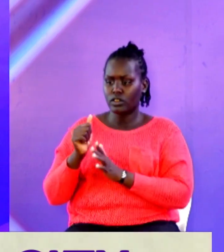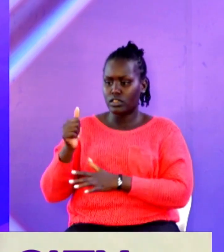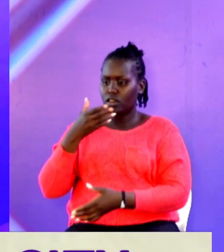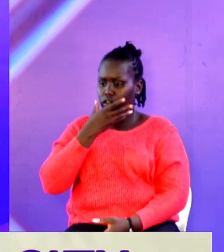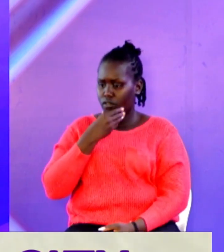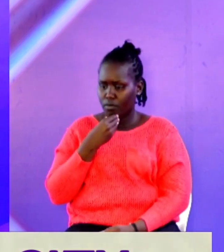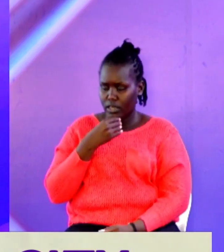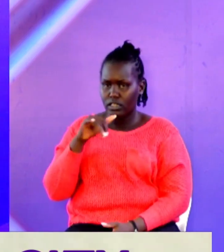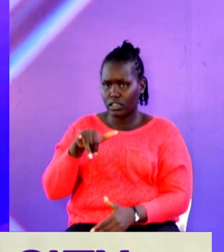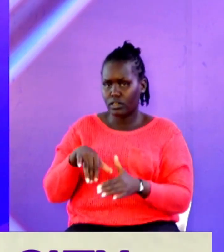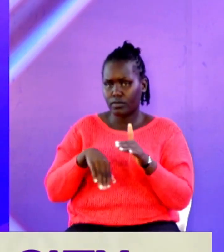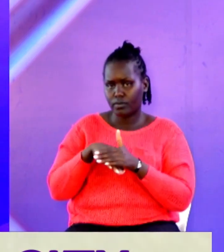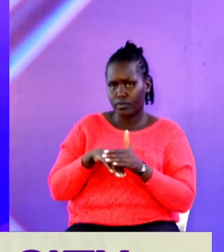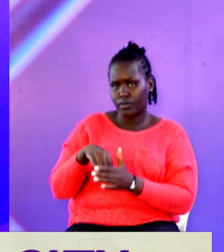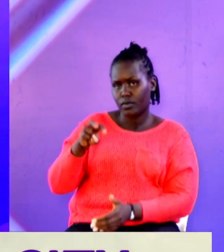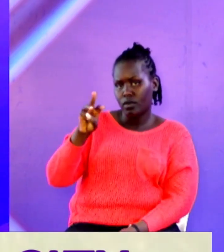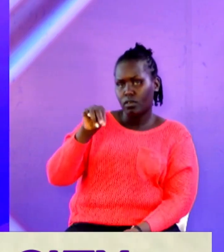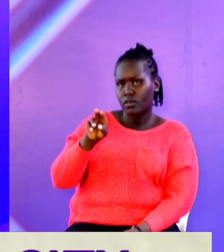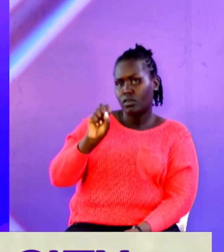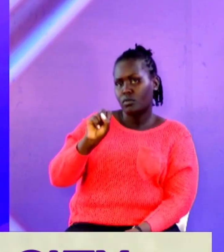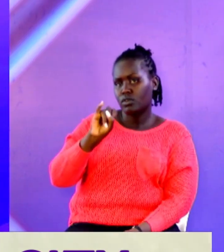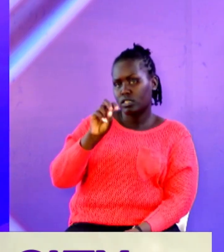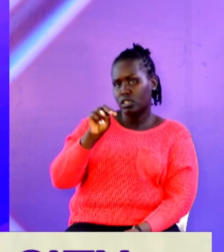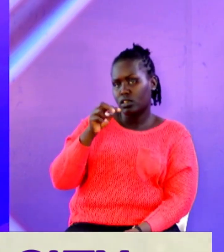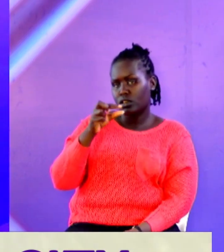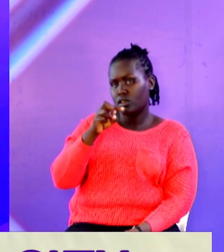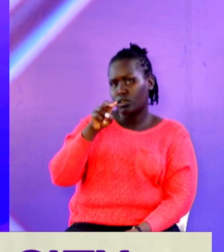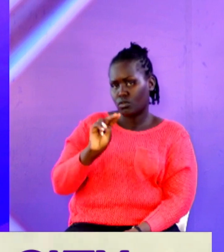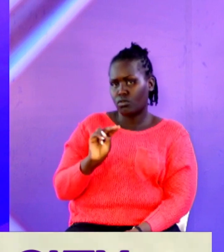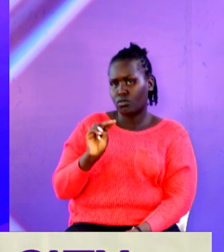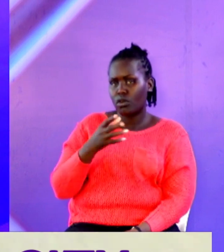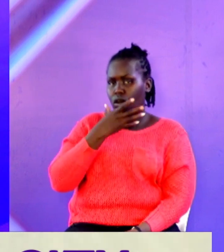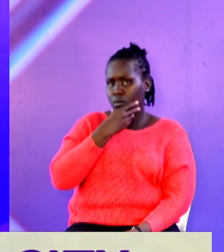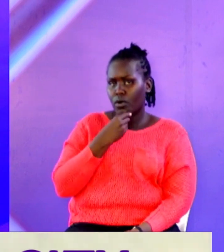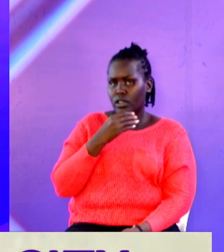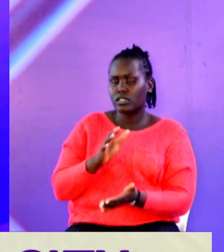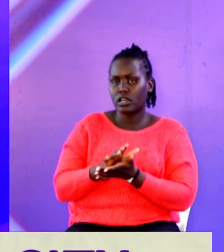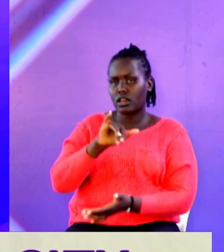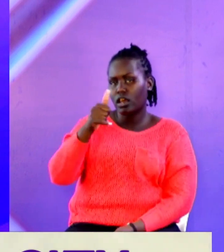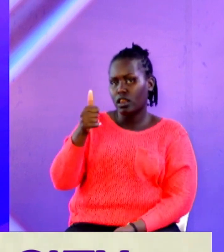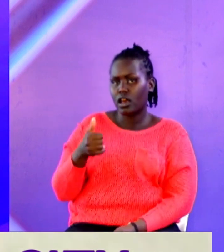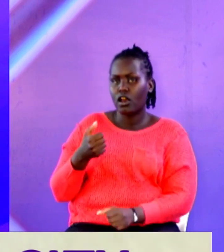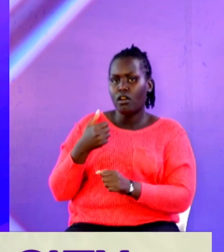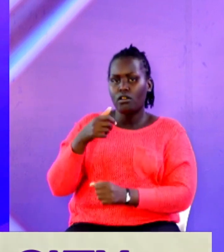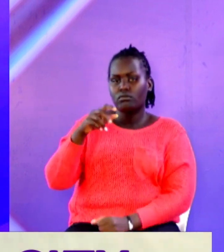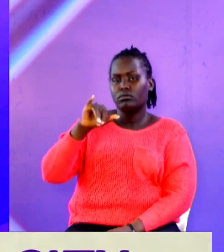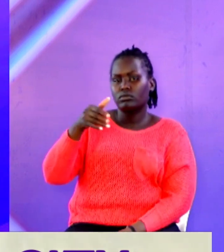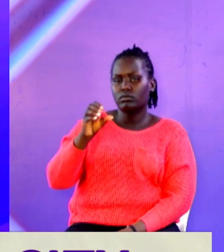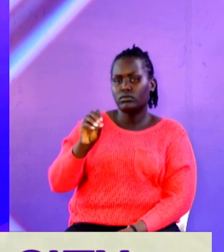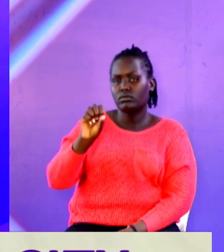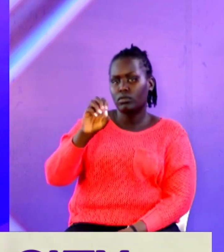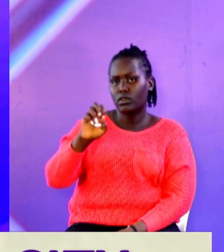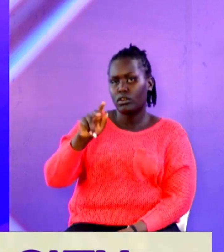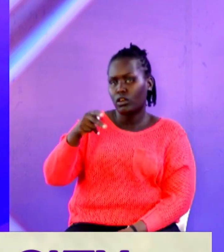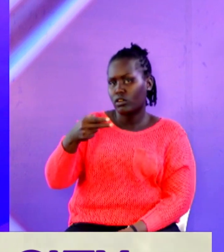soccer, Musingu Boys was to play St. Joseph Boys Kitale. And remember, I will be